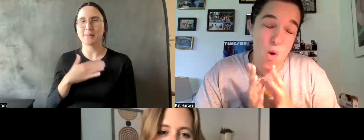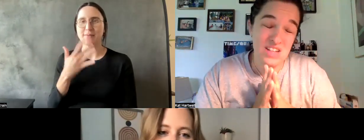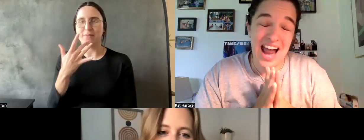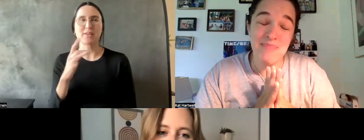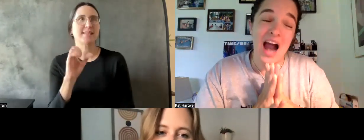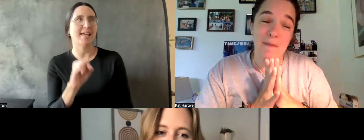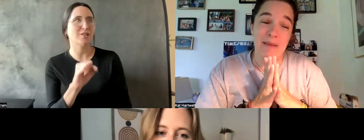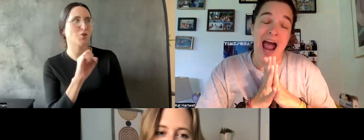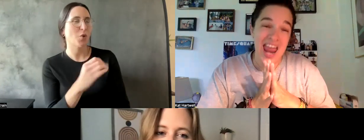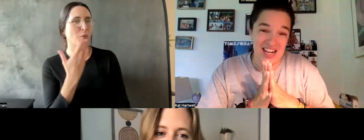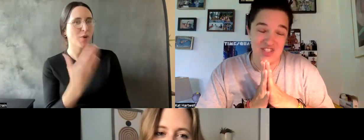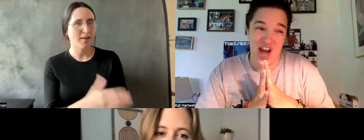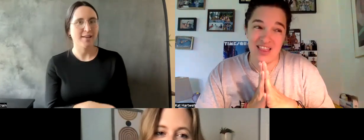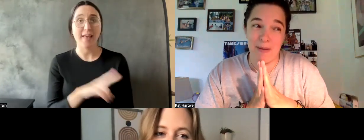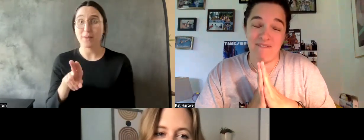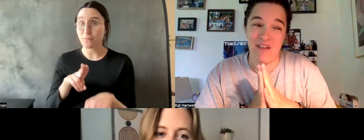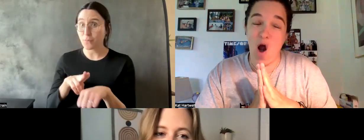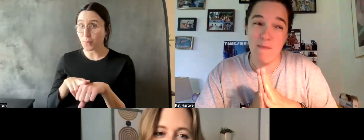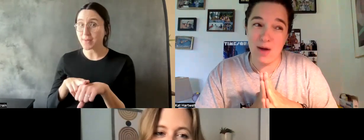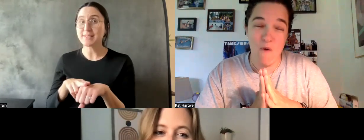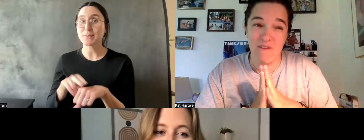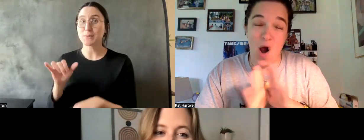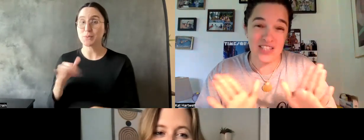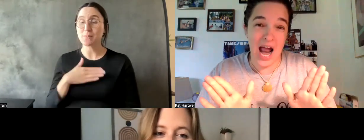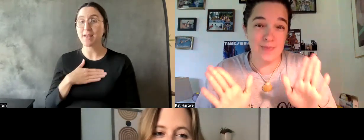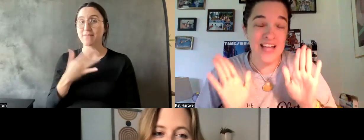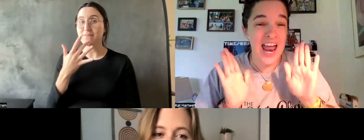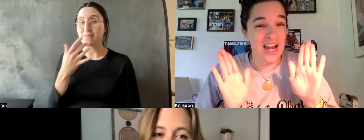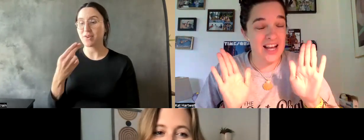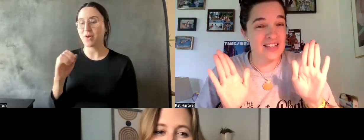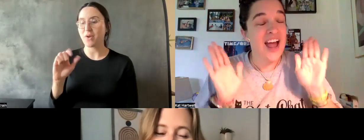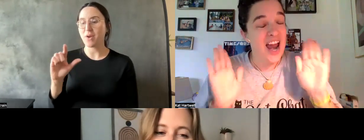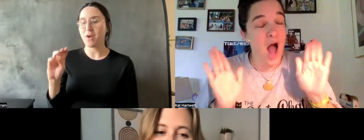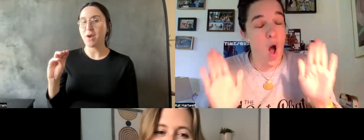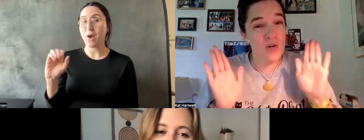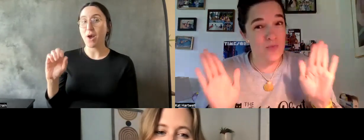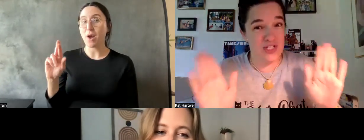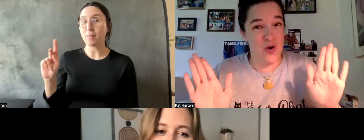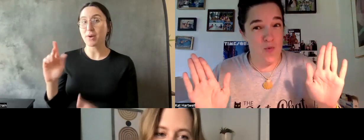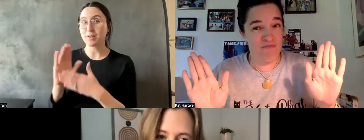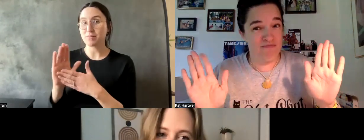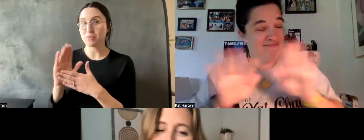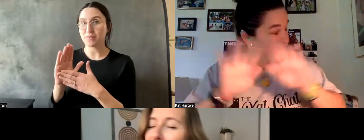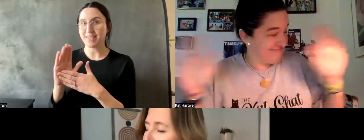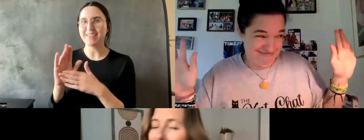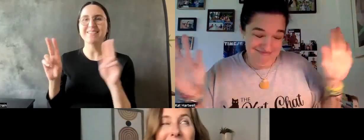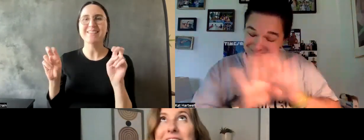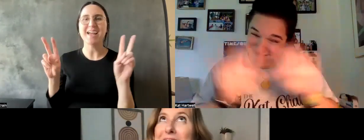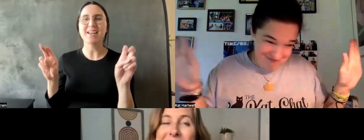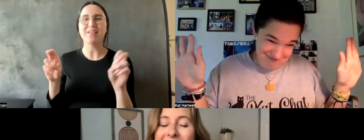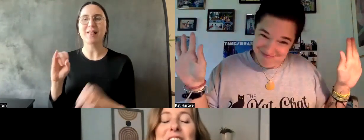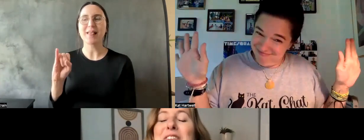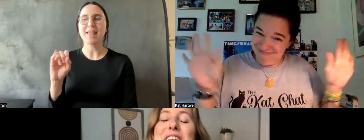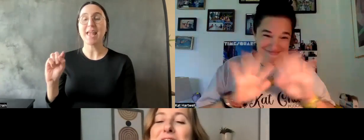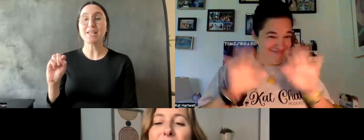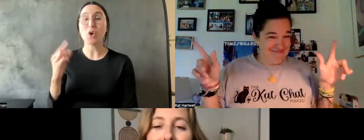and of course, I'm not gonna be biased or anything, but my favorite Hallmark movie of all time is It All Went With You. I